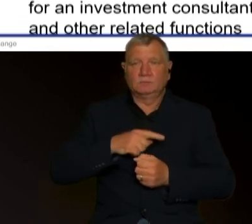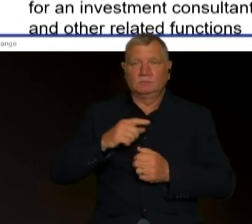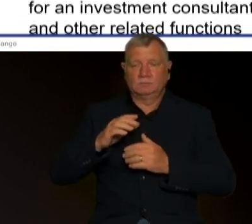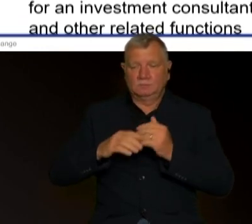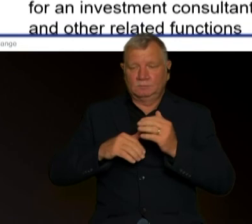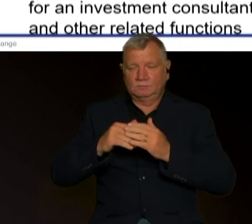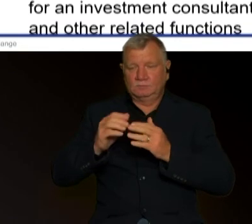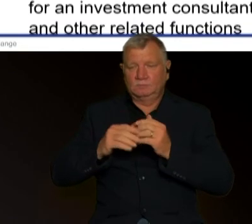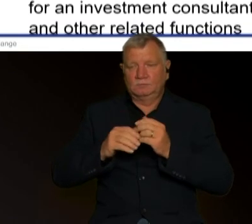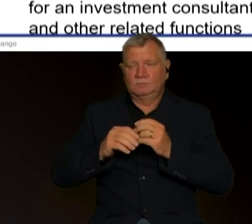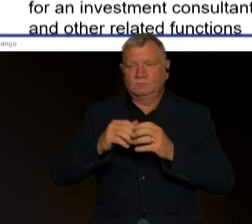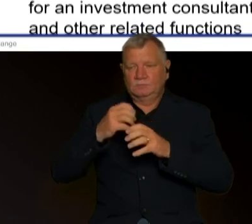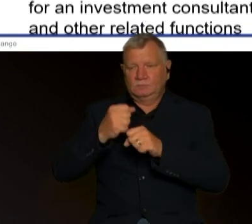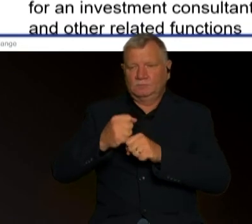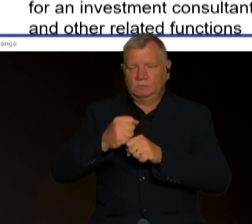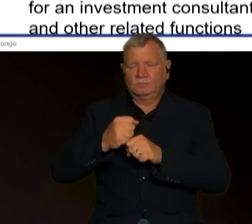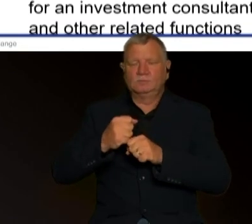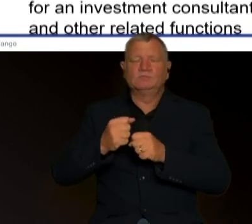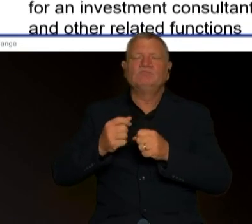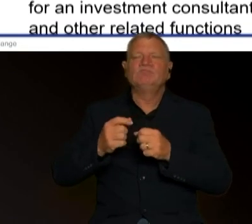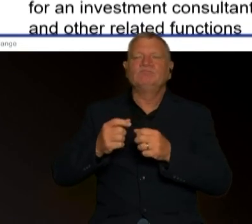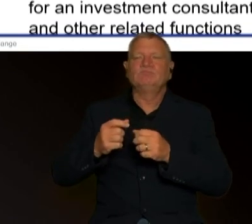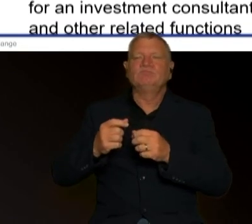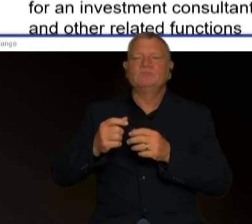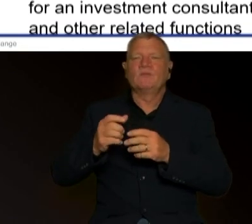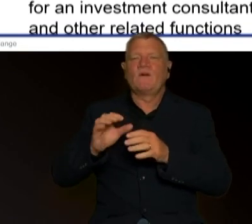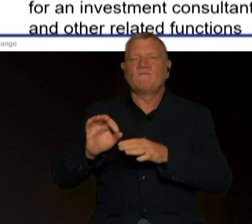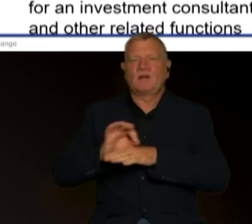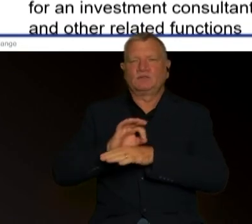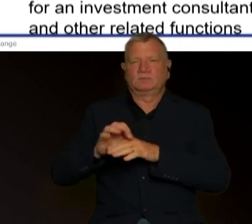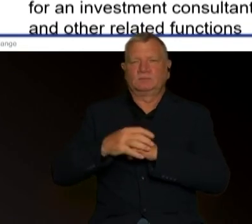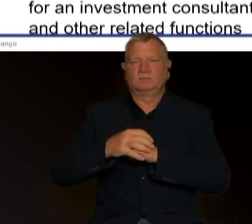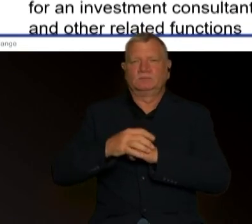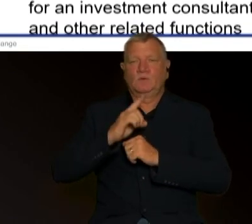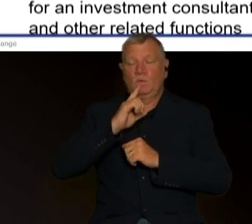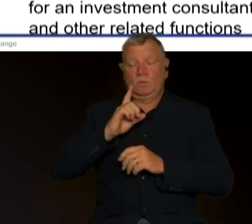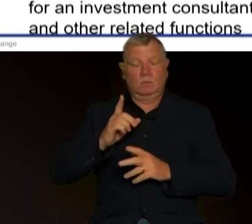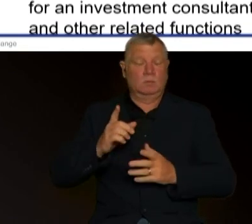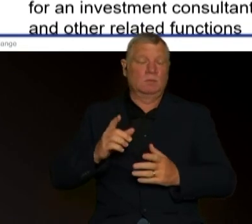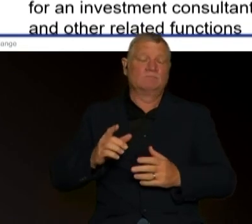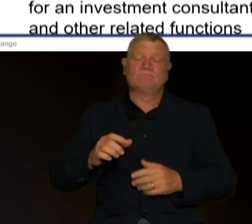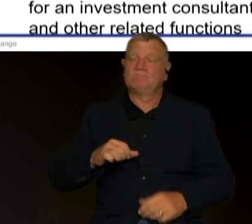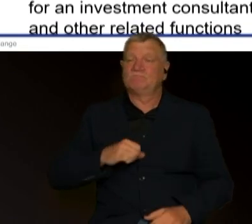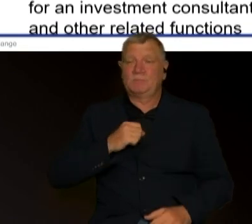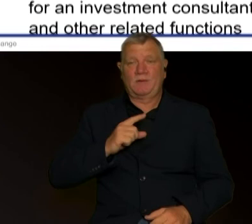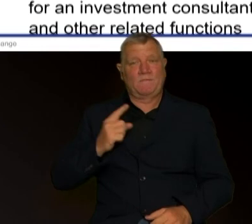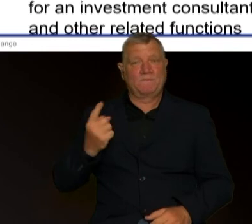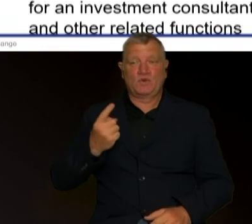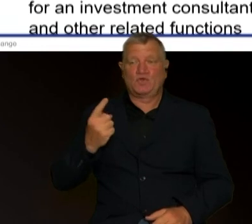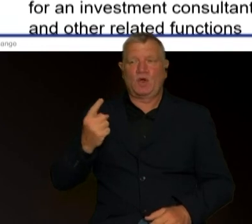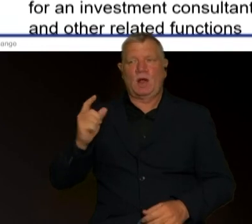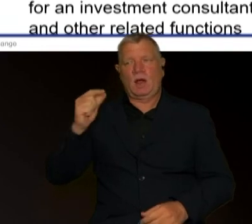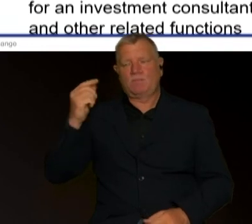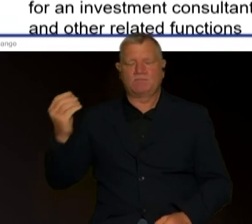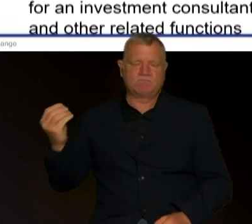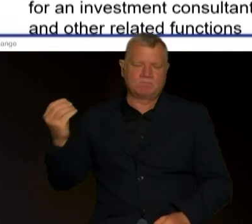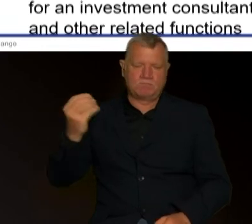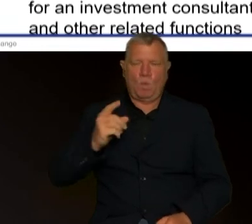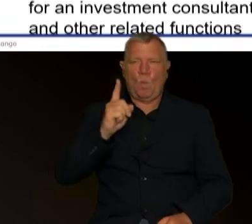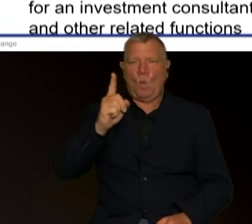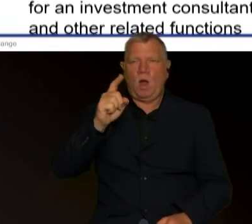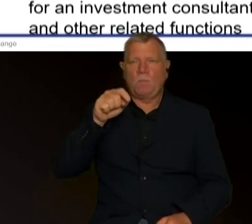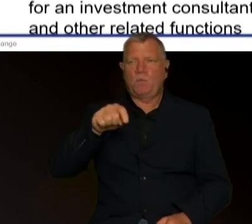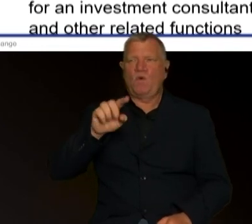out the Pension Reserve Trust's key functions. What we are most proud of, though, is the government's first contribution of more